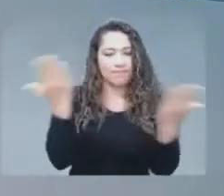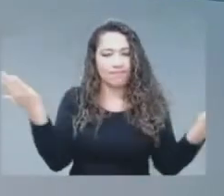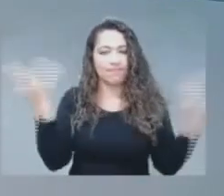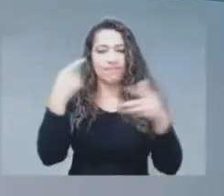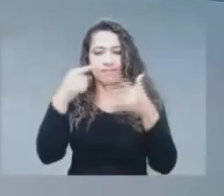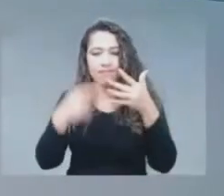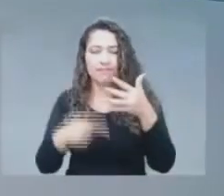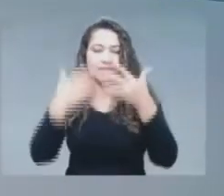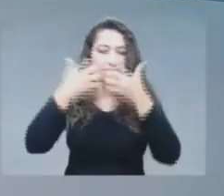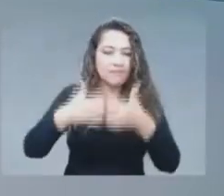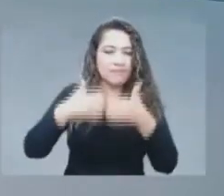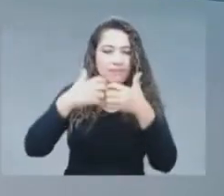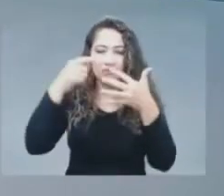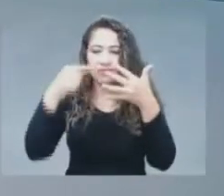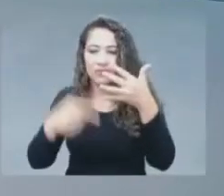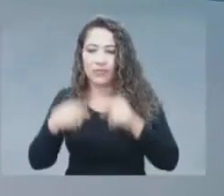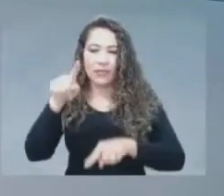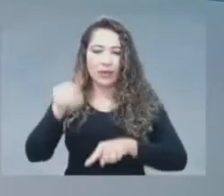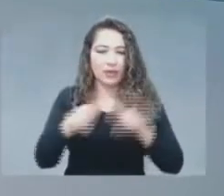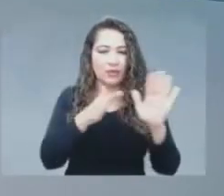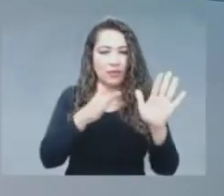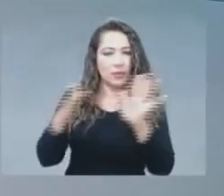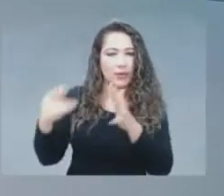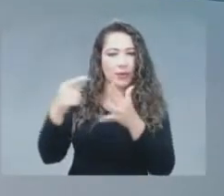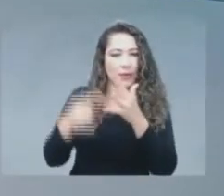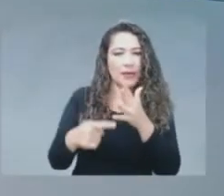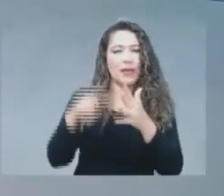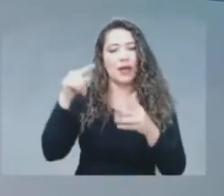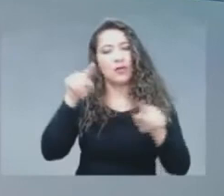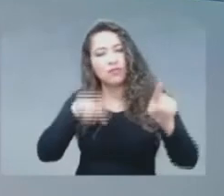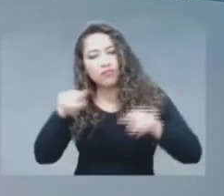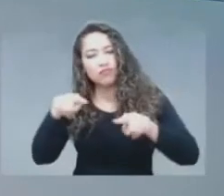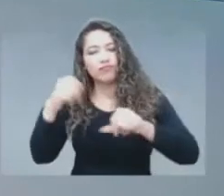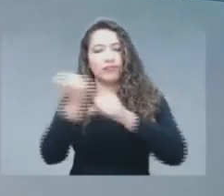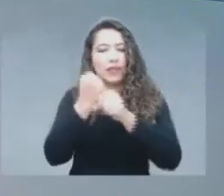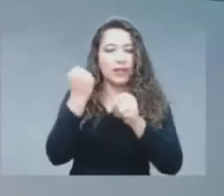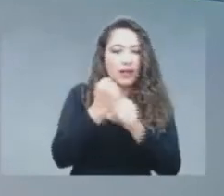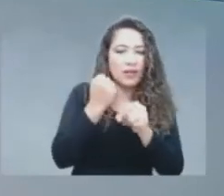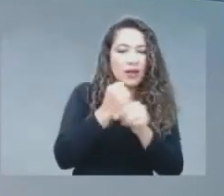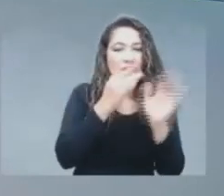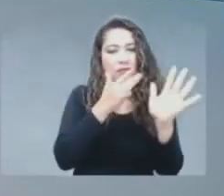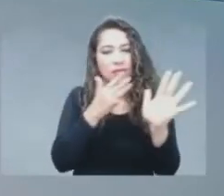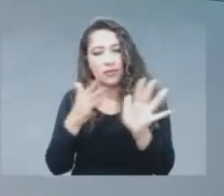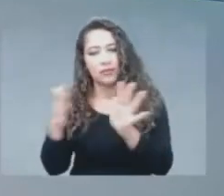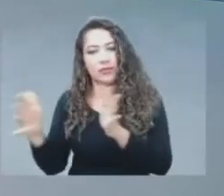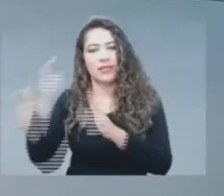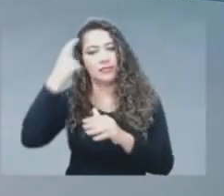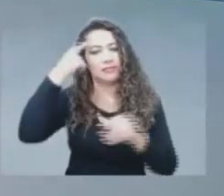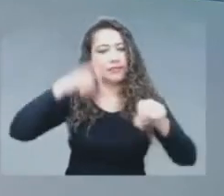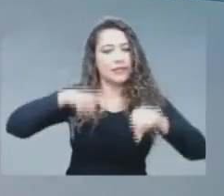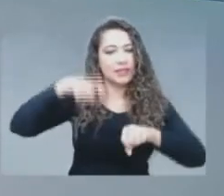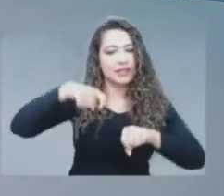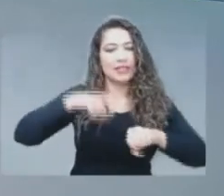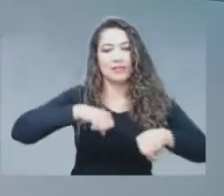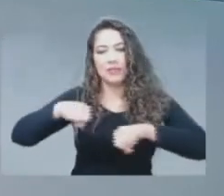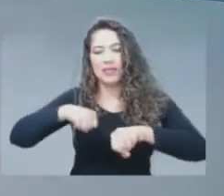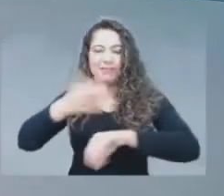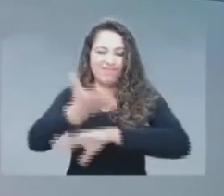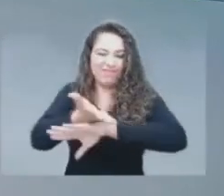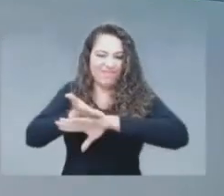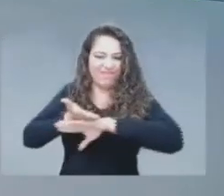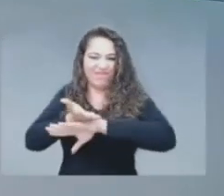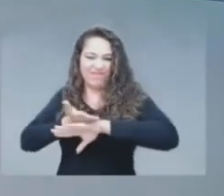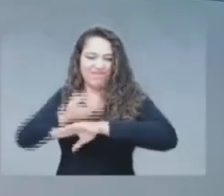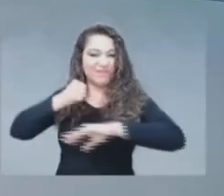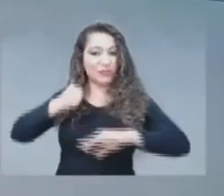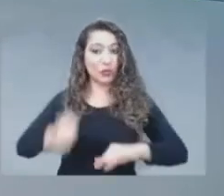high demand on part of the industry. We have had a series of forums, meetings, or working groups where we have